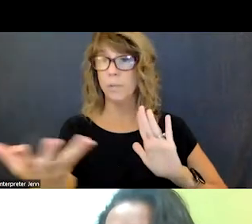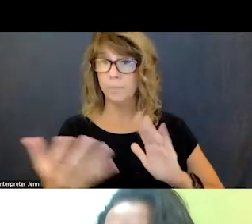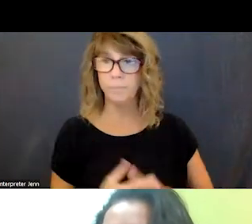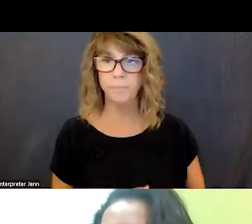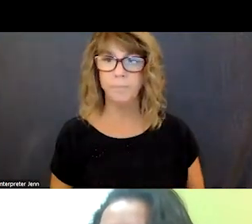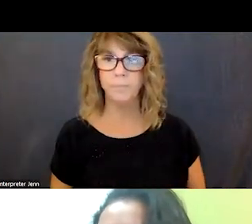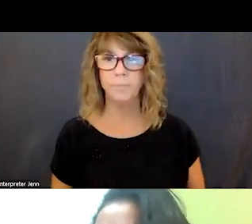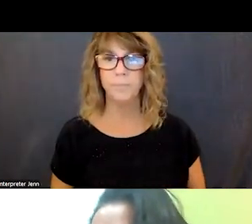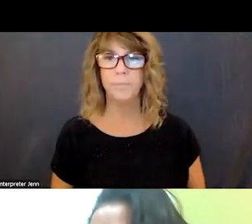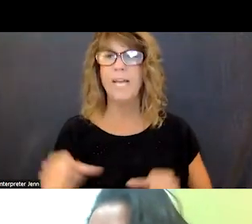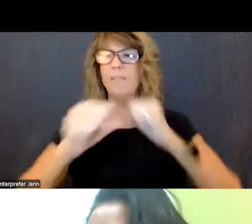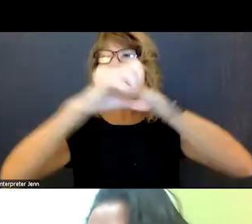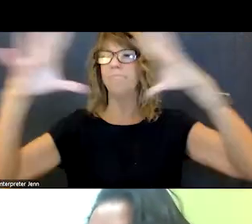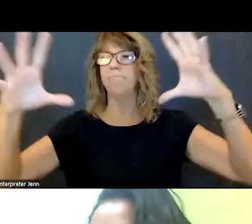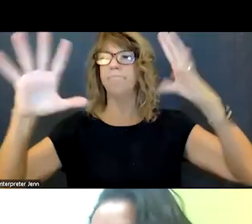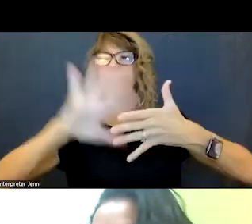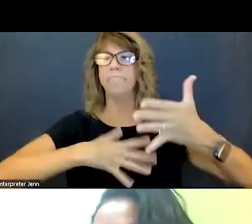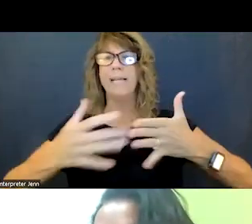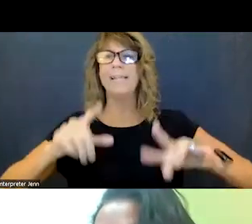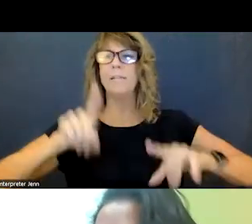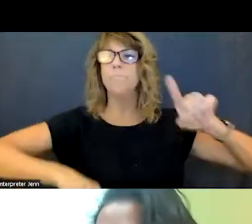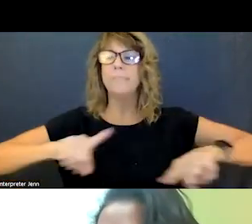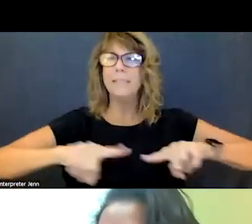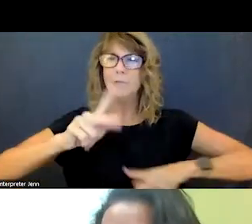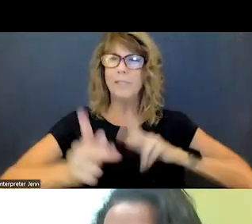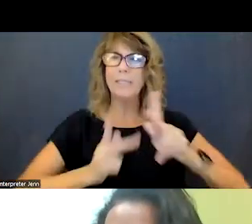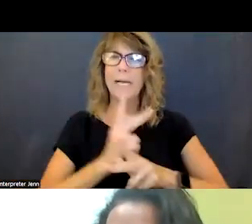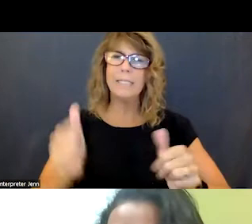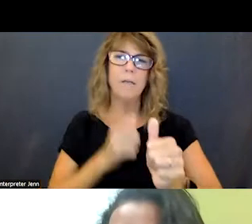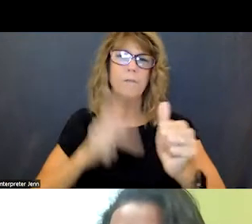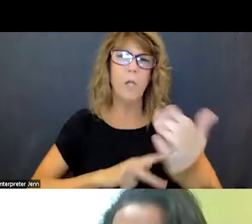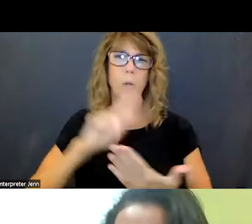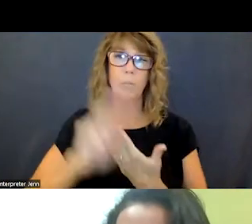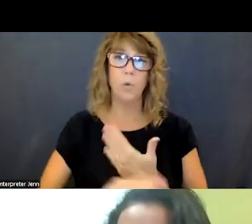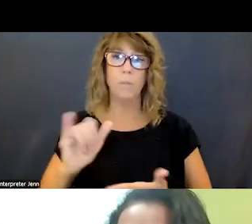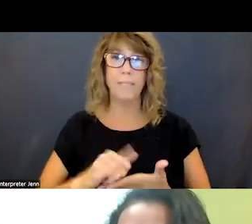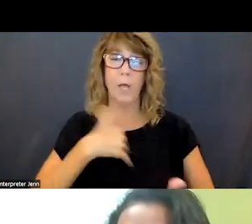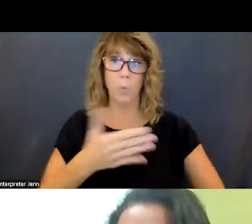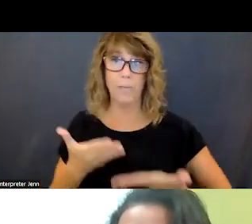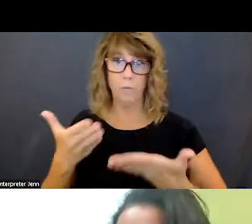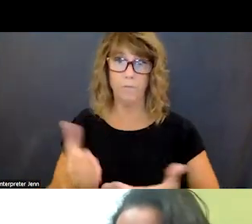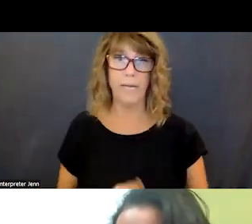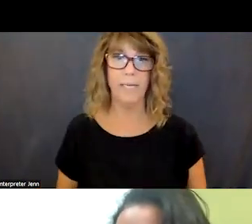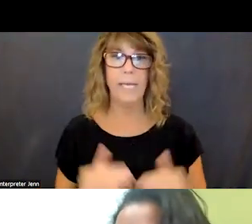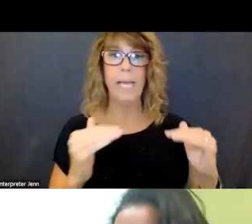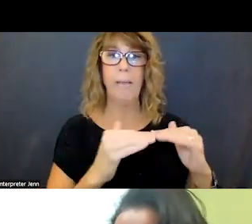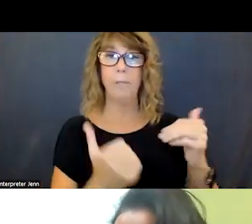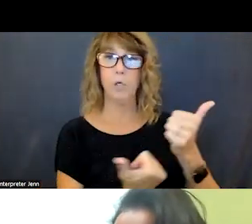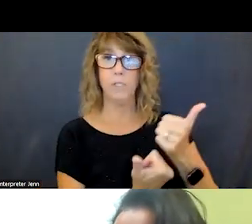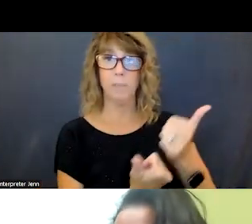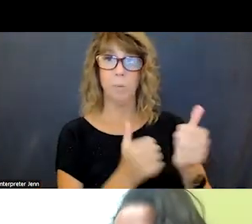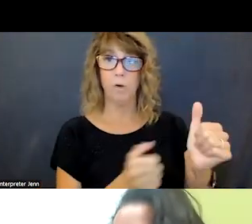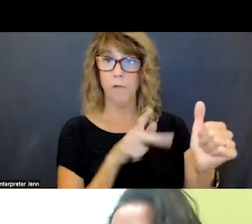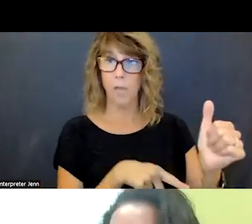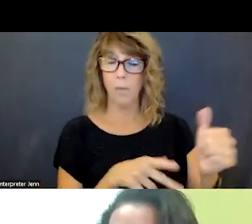this is a visual for the different kinds of follow-up programs that we provide. Peer support